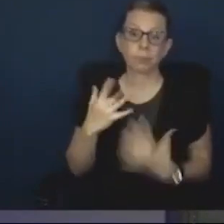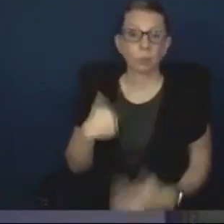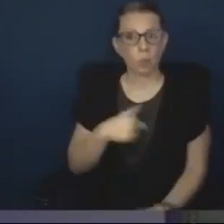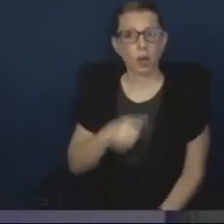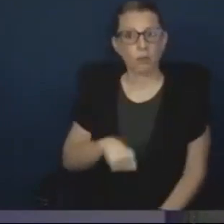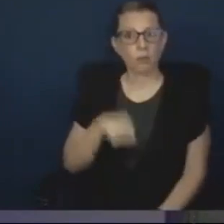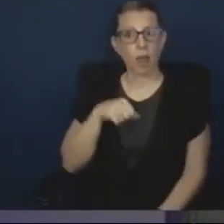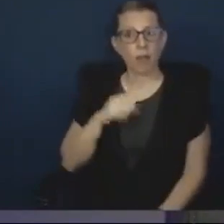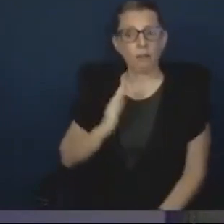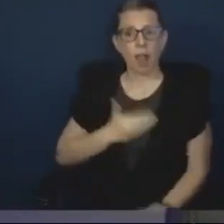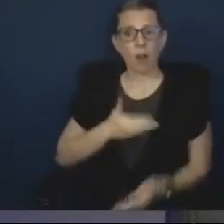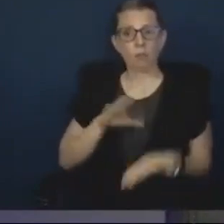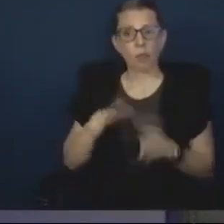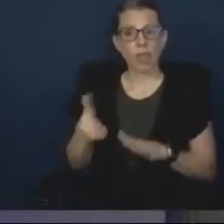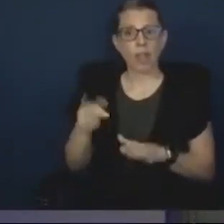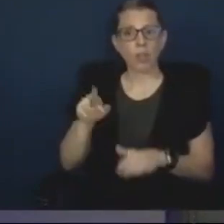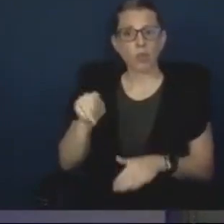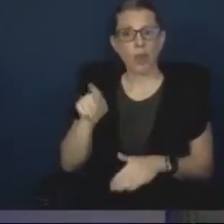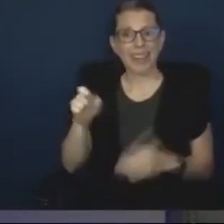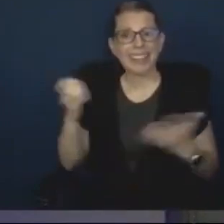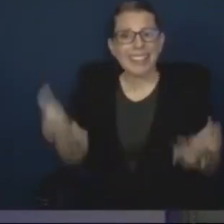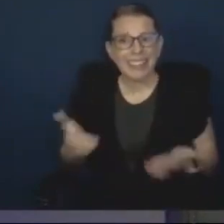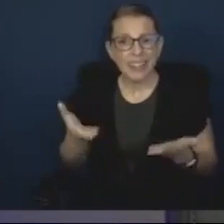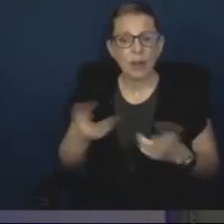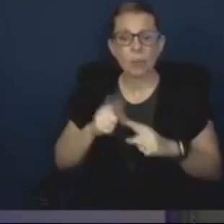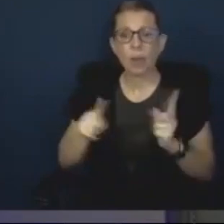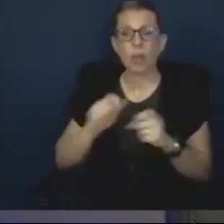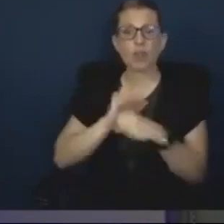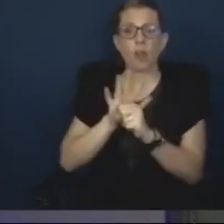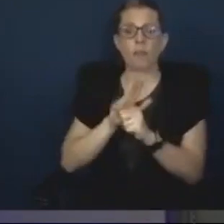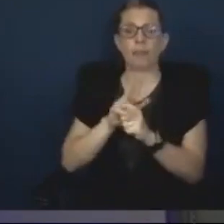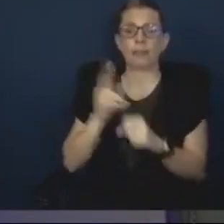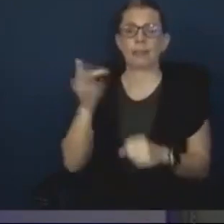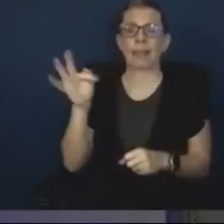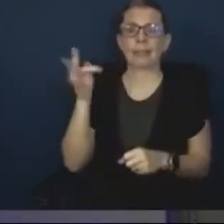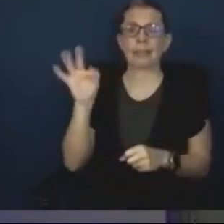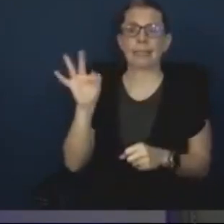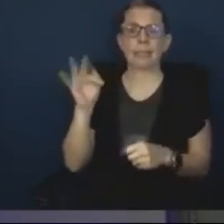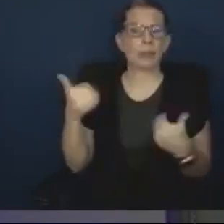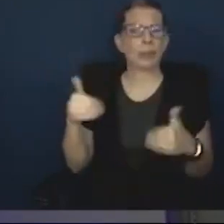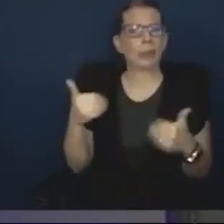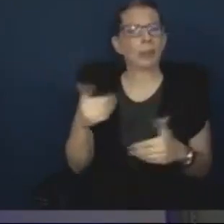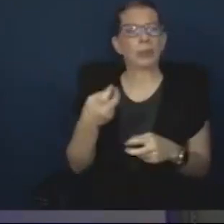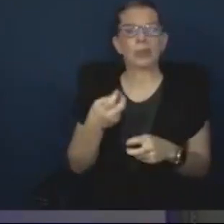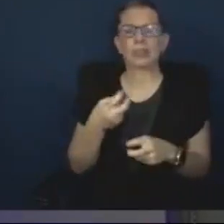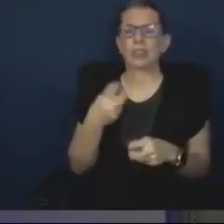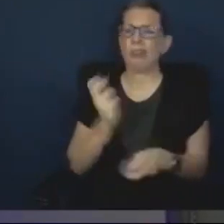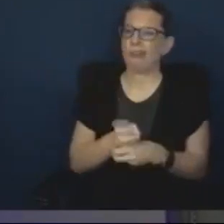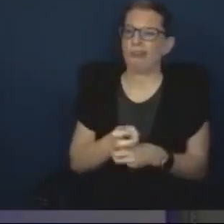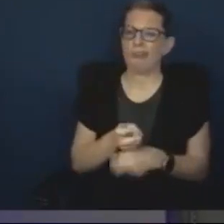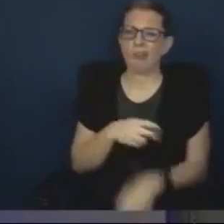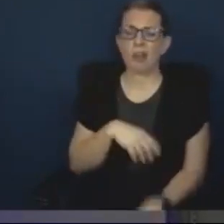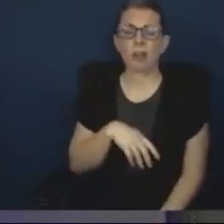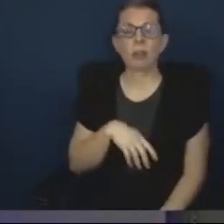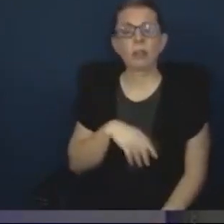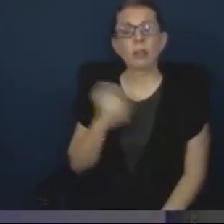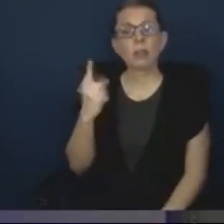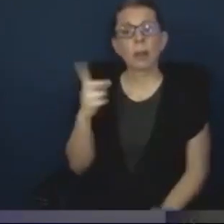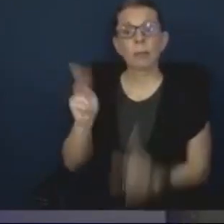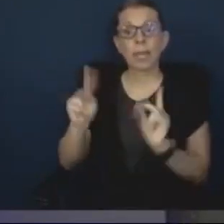here, but COVID-19 is harsh, and I think that what we have to remember is that the people who are dying are